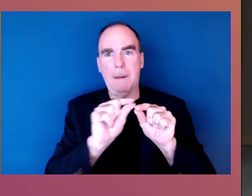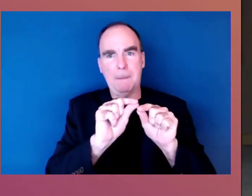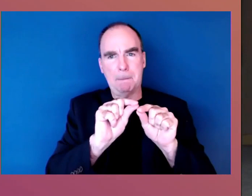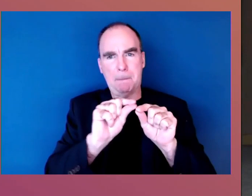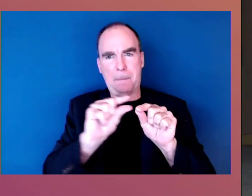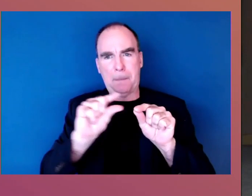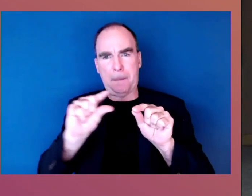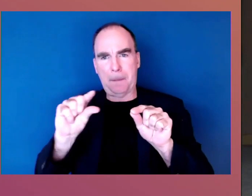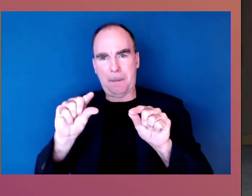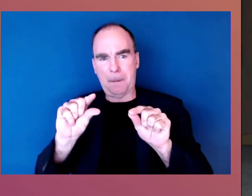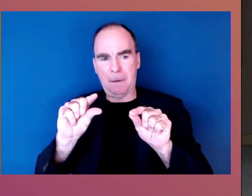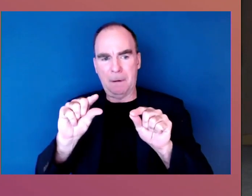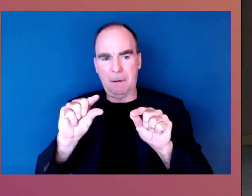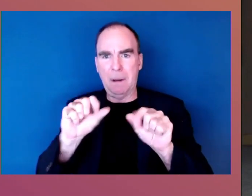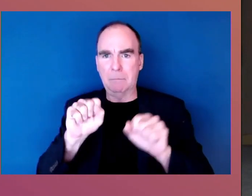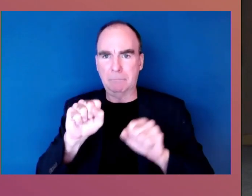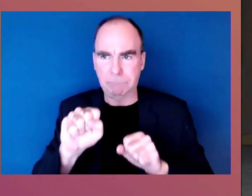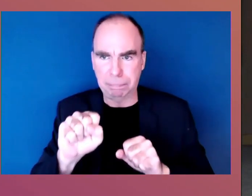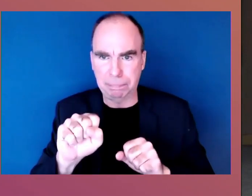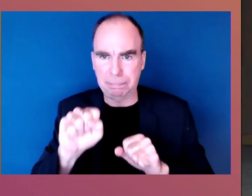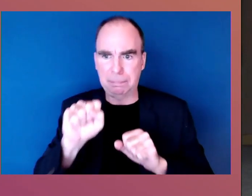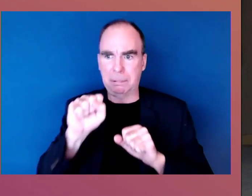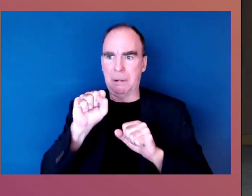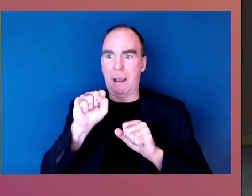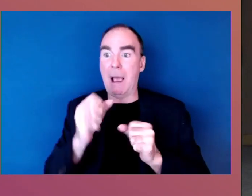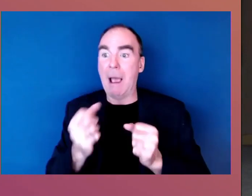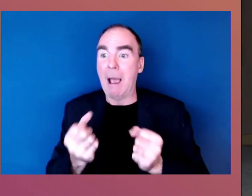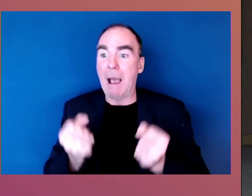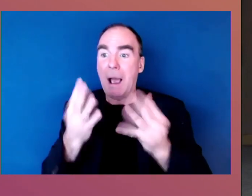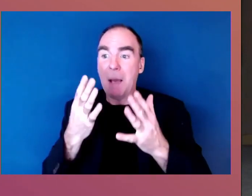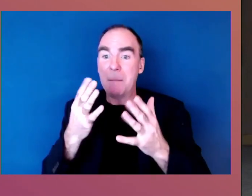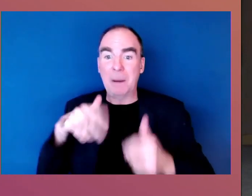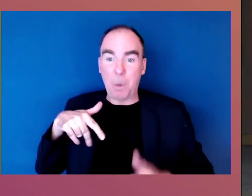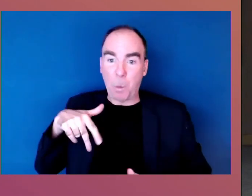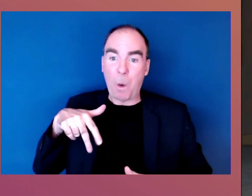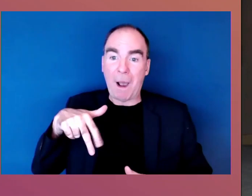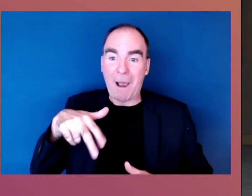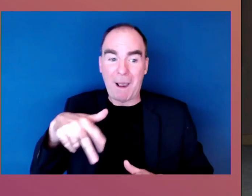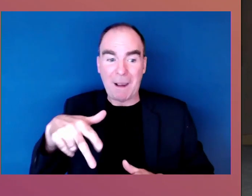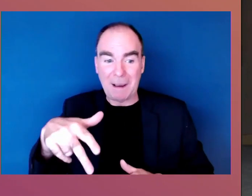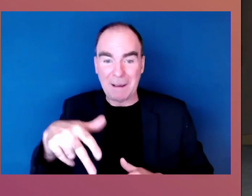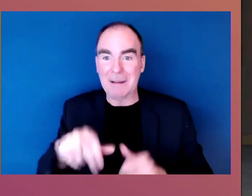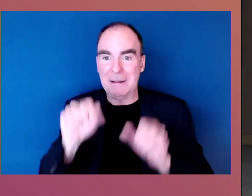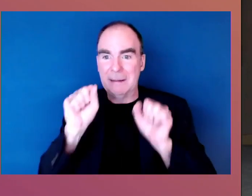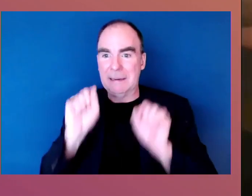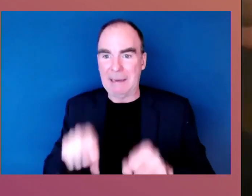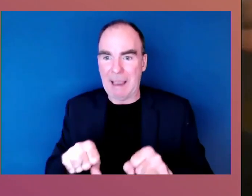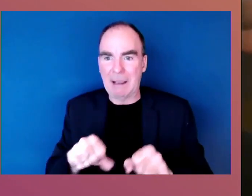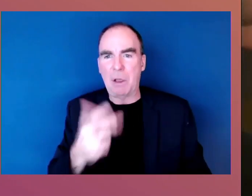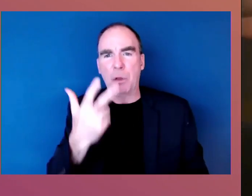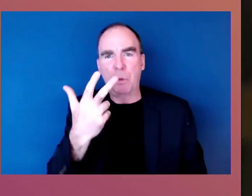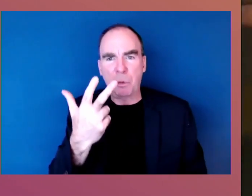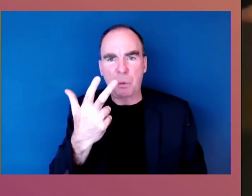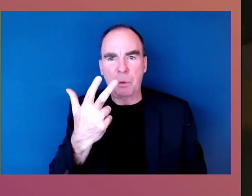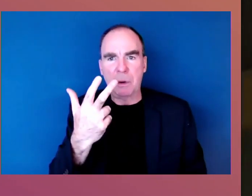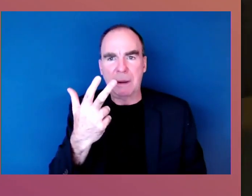or 3 feet per second. The robot has this battery to serve up